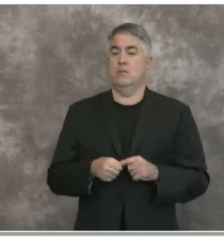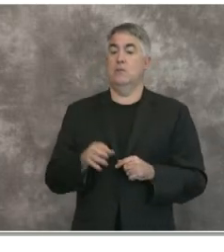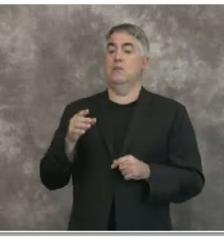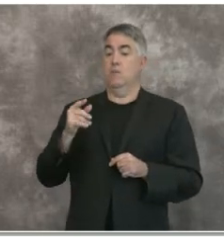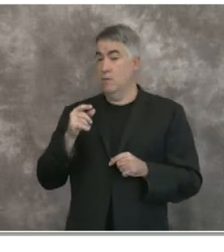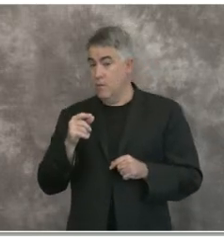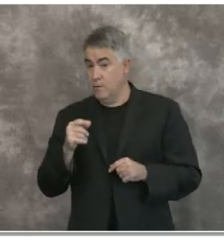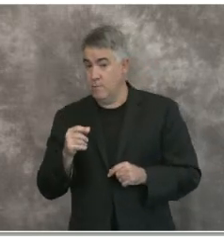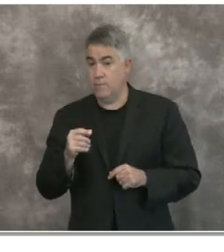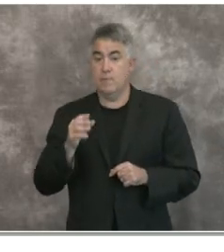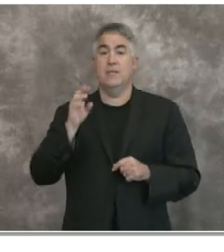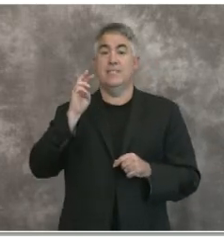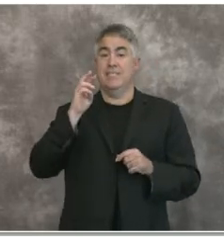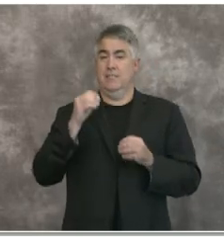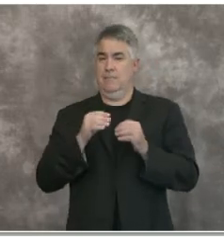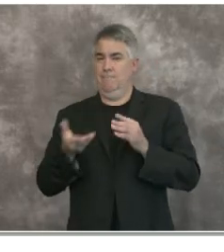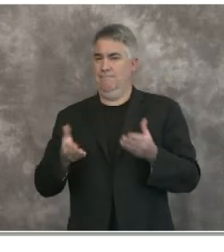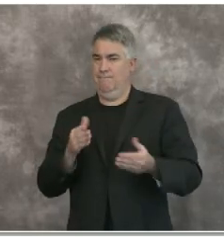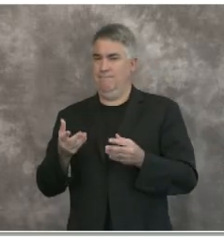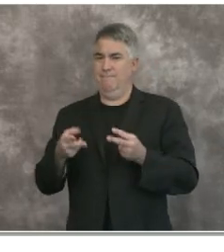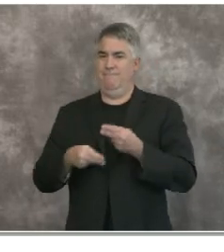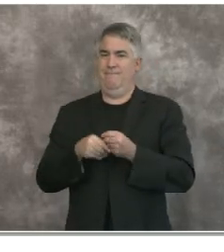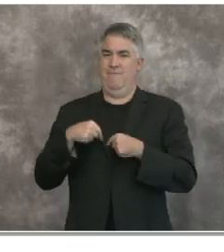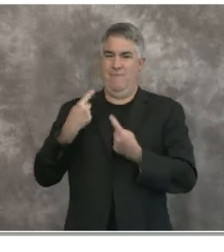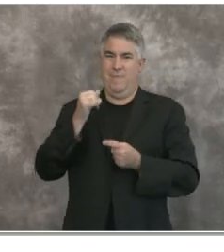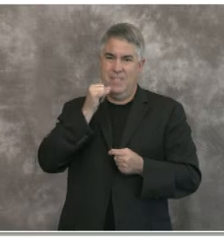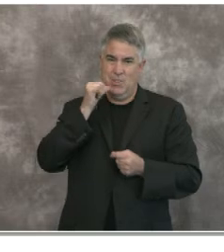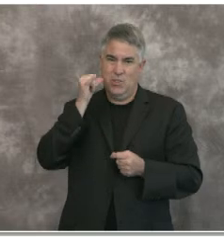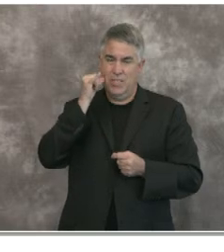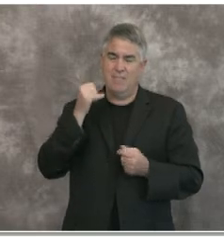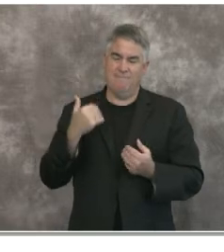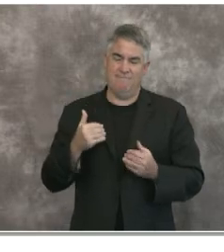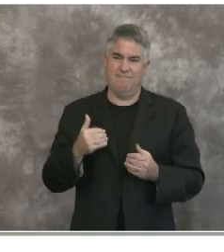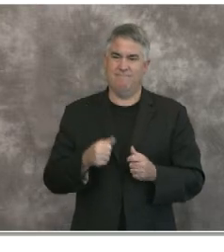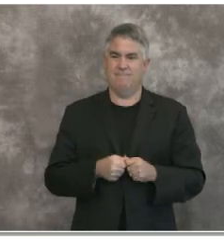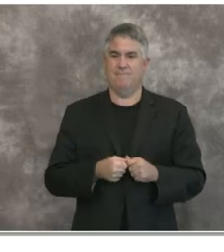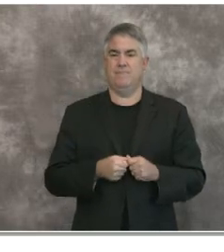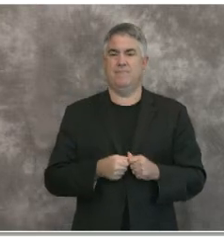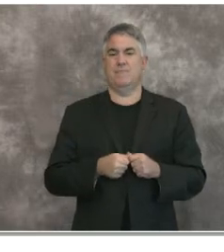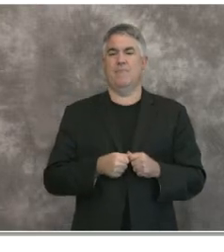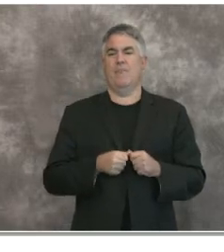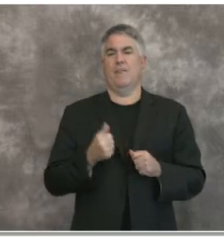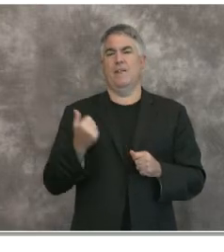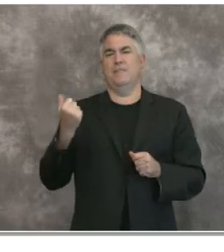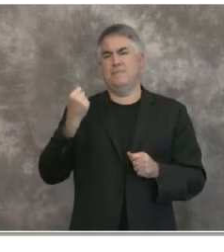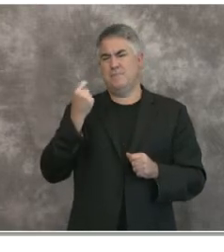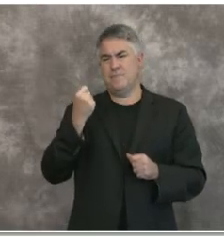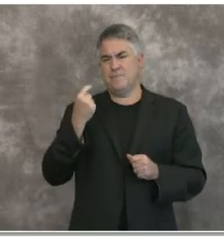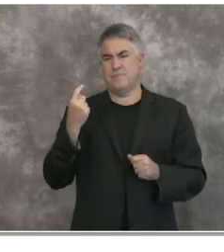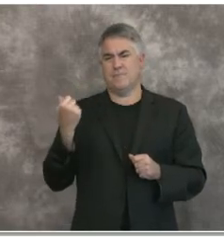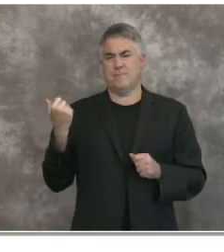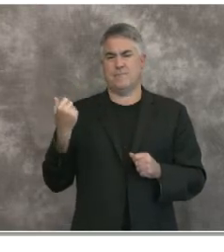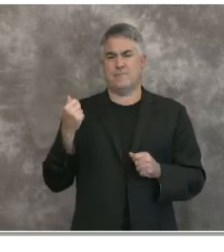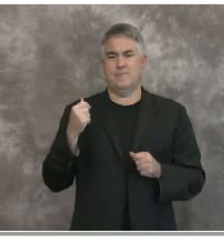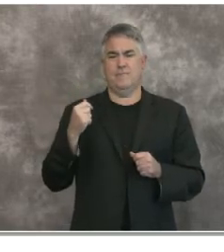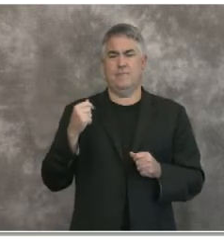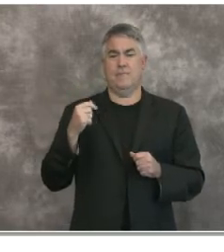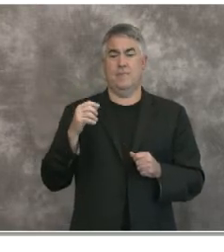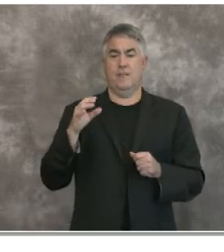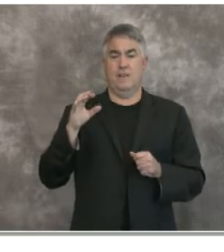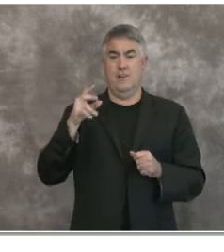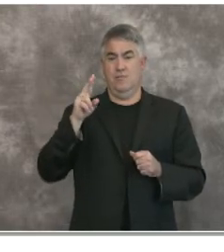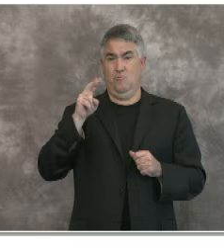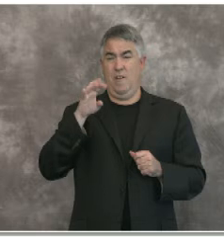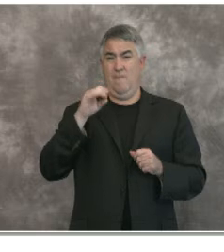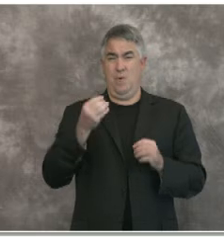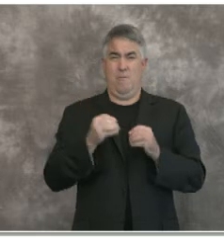as cited by Supervisor Fletcher, the 240 more cases, again, is as a